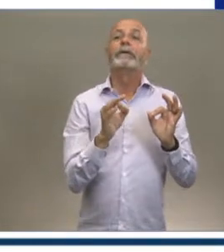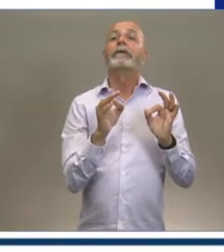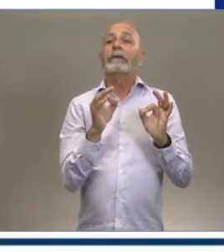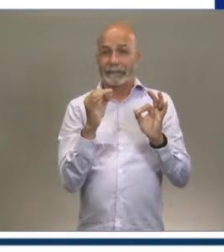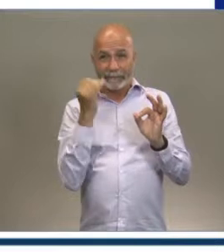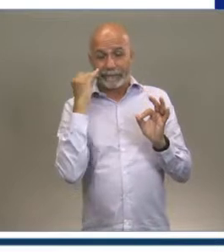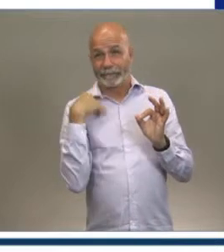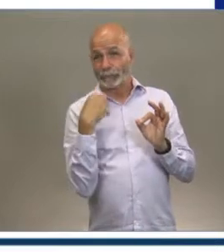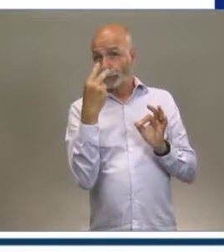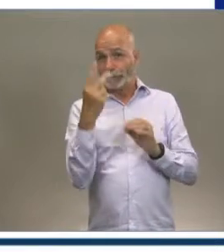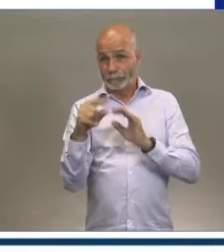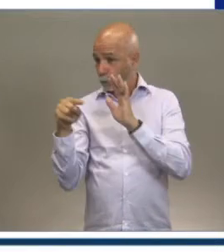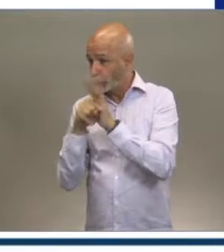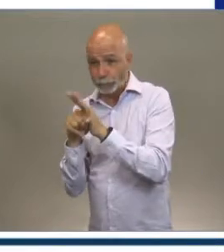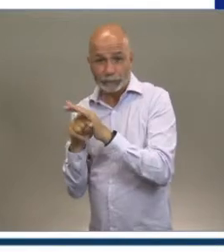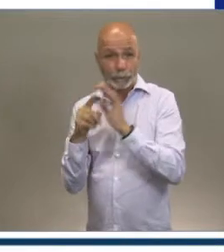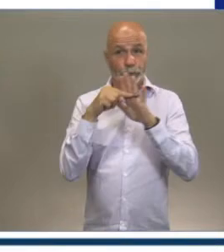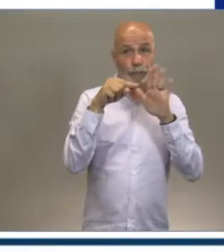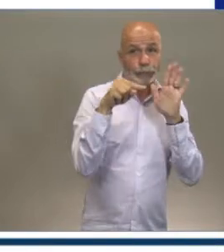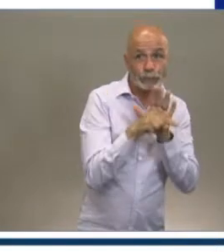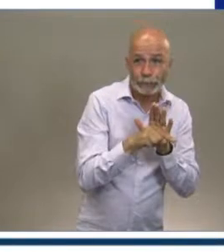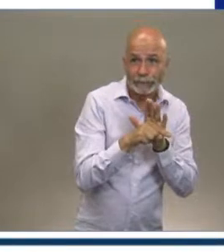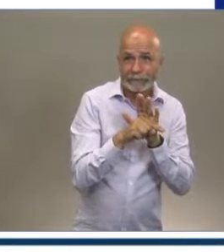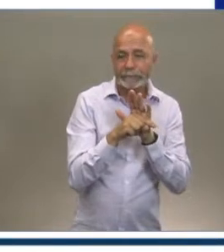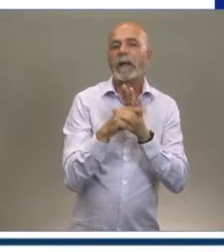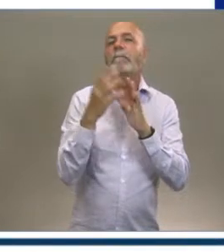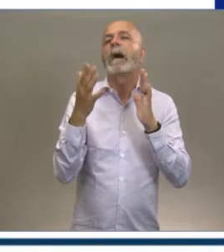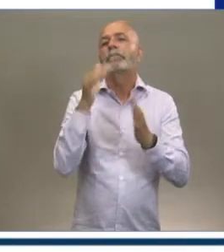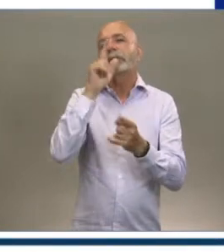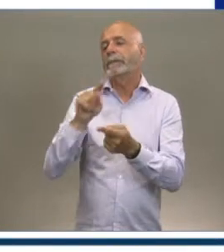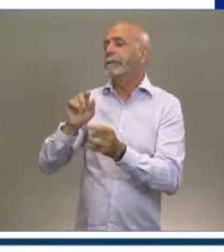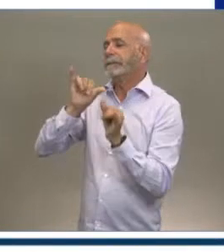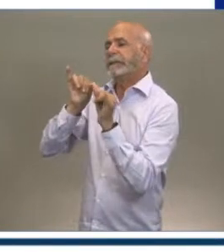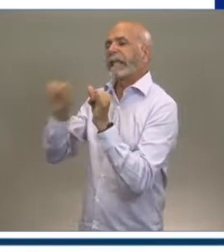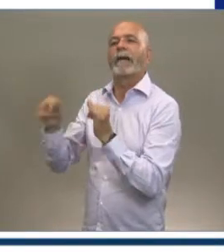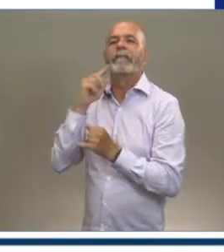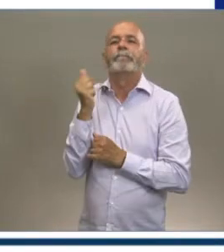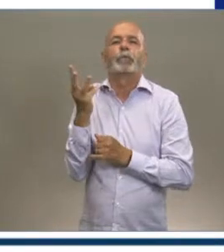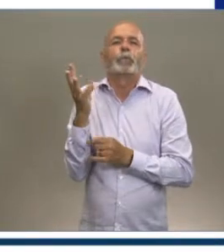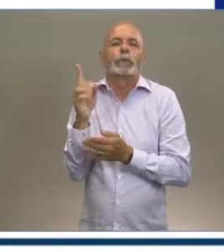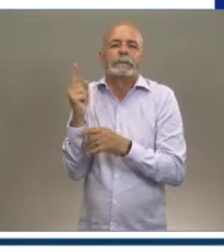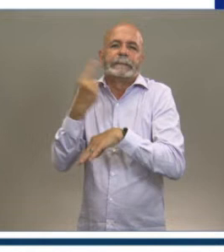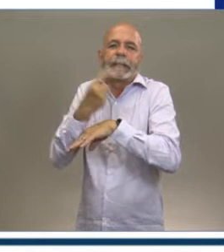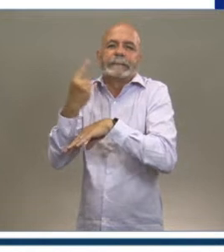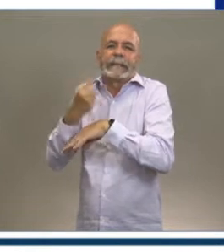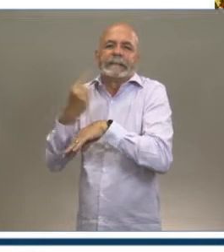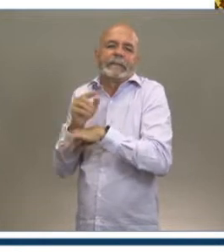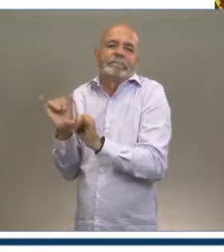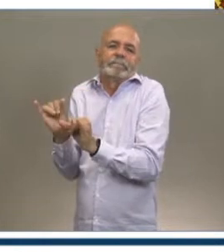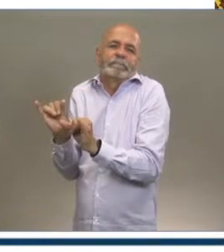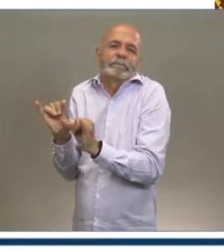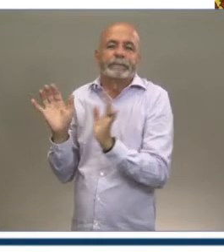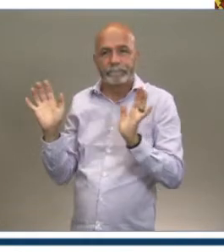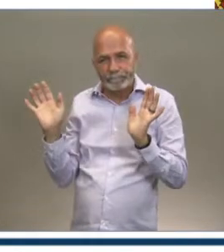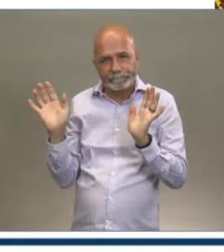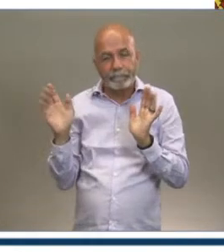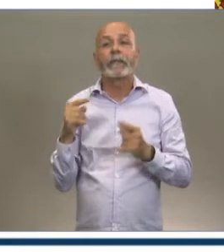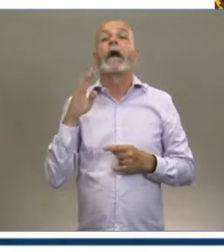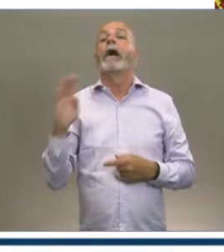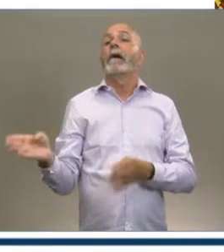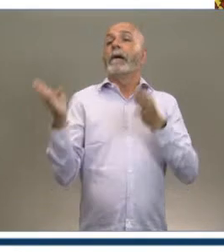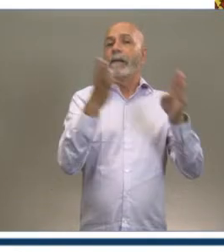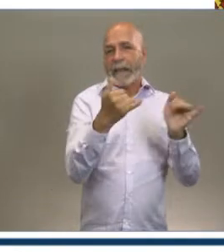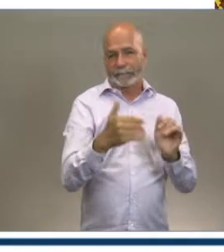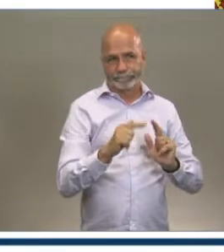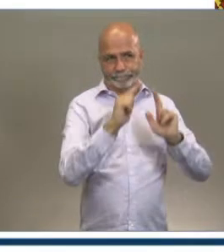So we aren't there yet, but there is certainly light at the end of this dark tunnel. And now I'll turn it over to Dr. Strang. Thank you, Premier, and